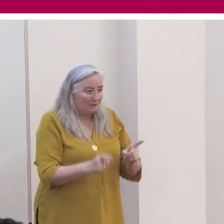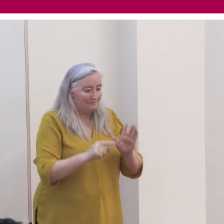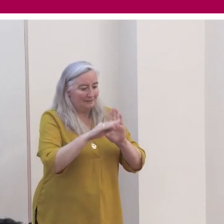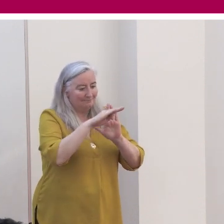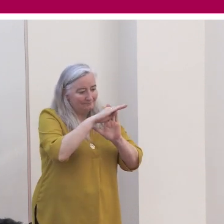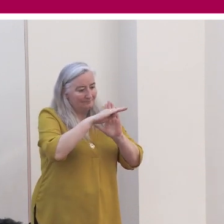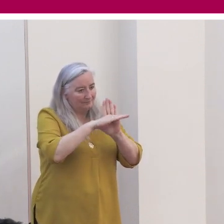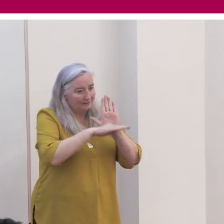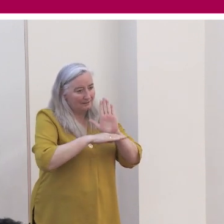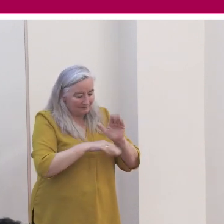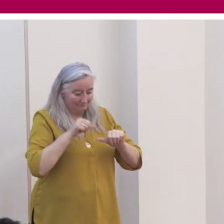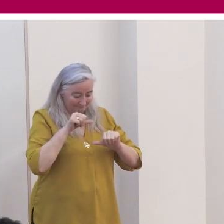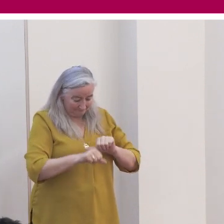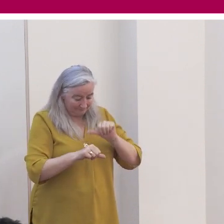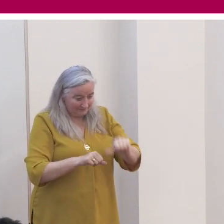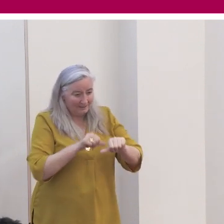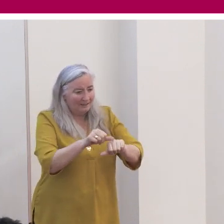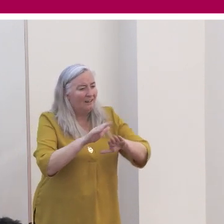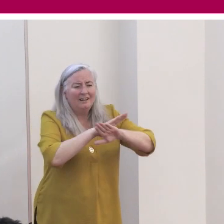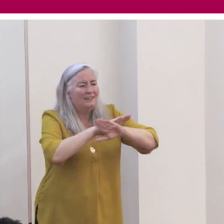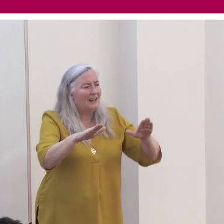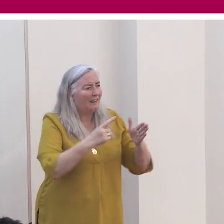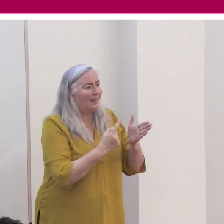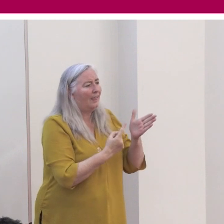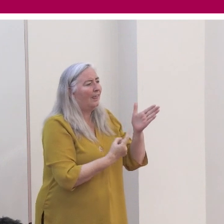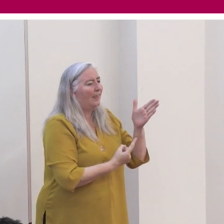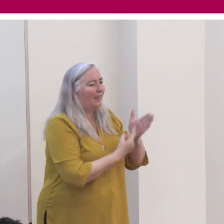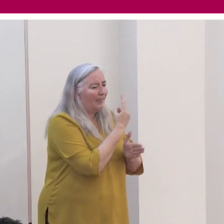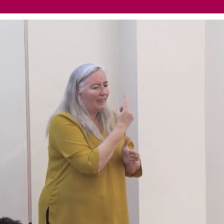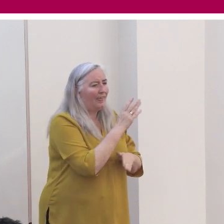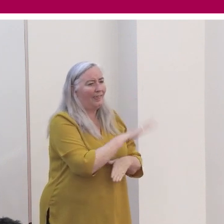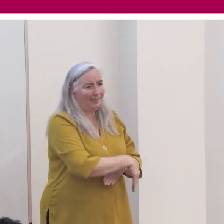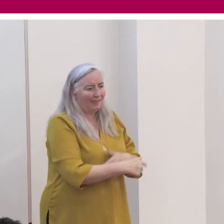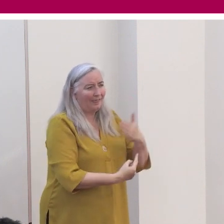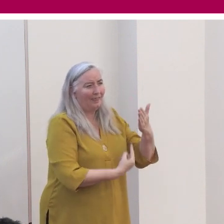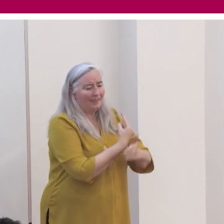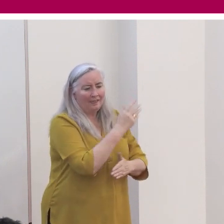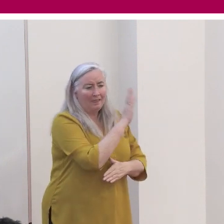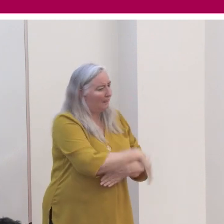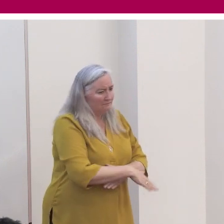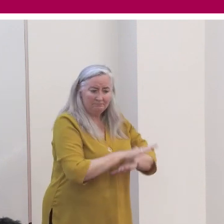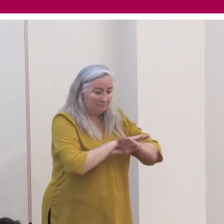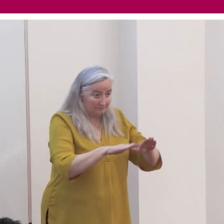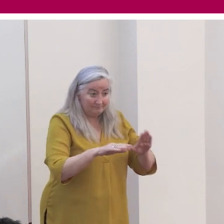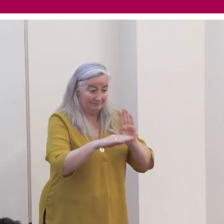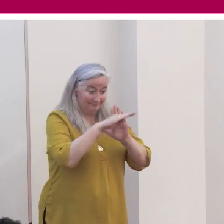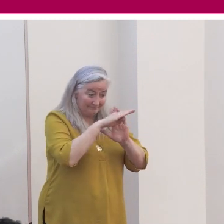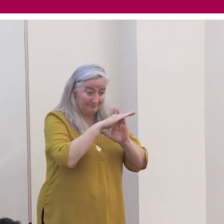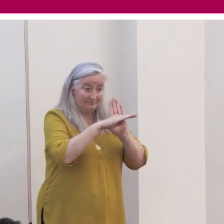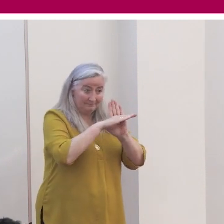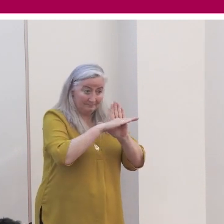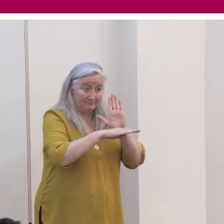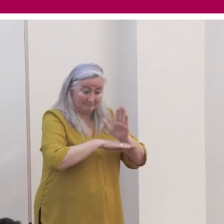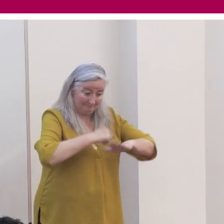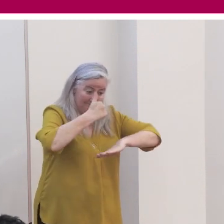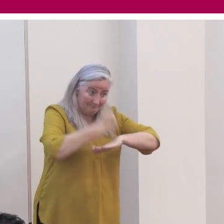sign language, alternative or augmentative communication. All of that needs to be available. They need to be prepared to do so. And professionals need to be